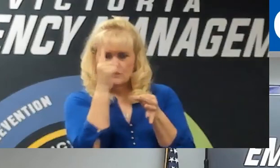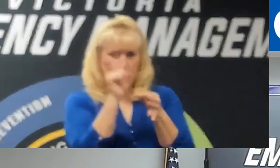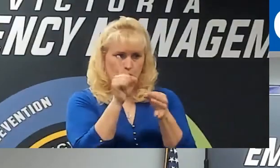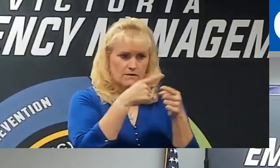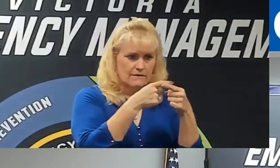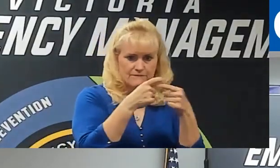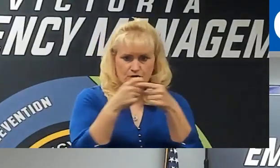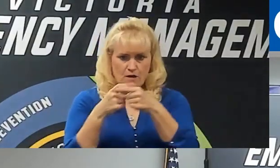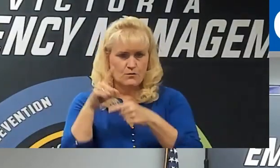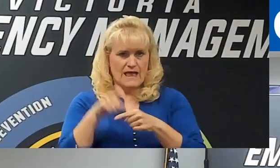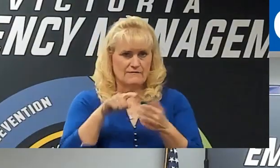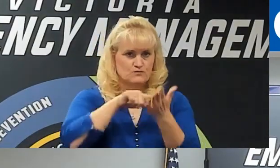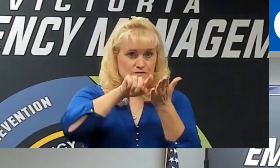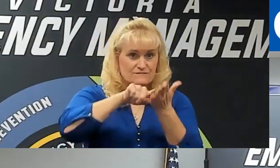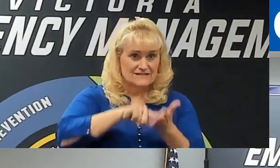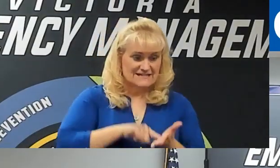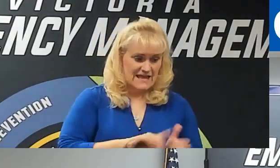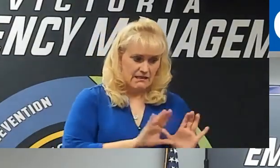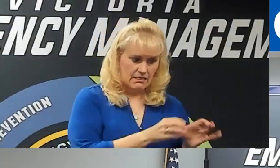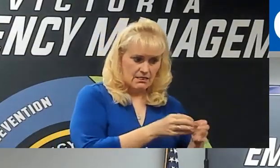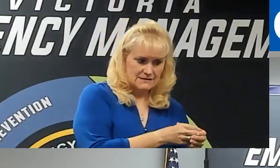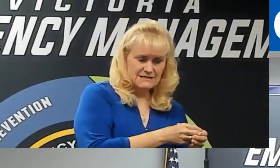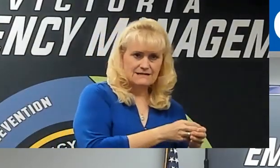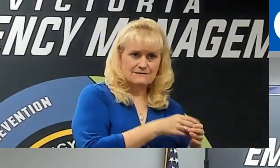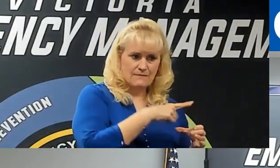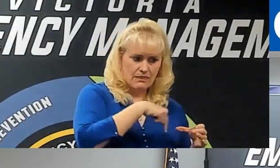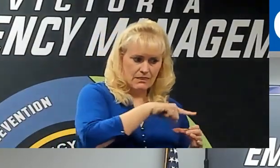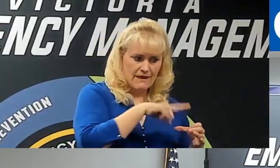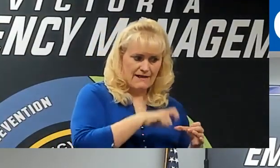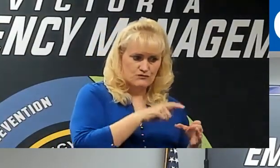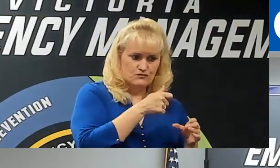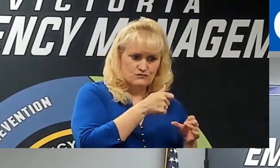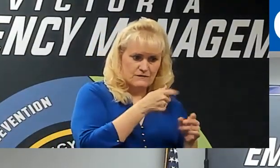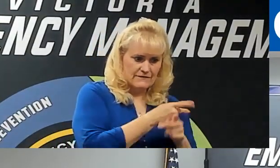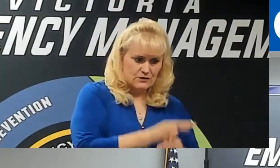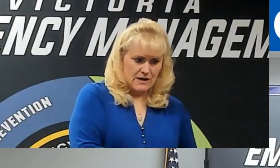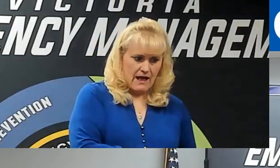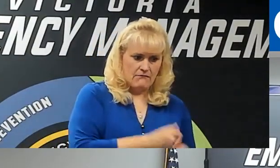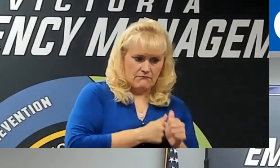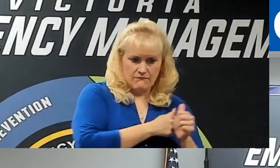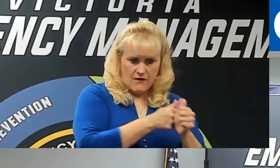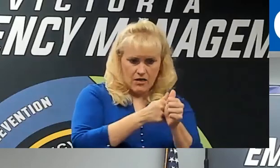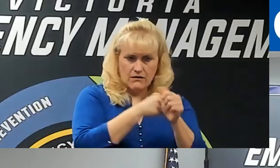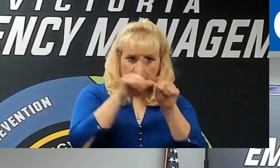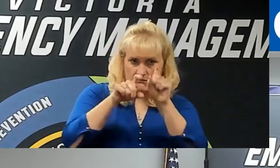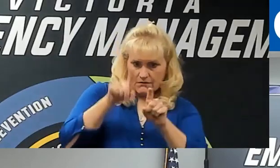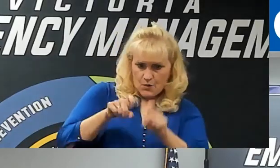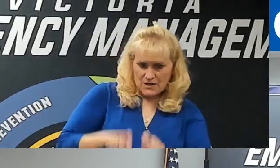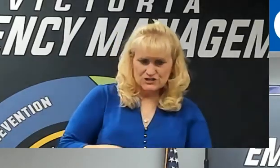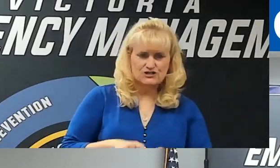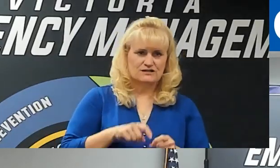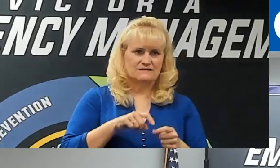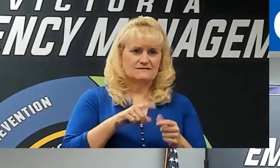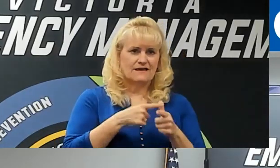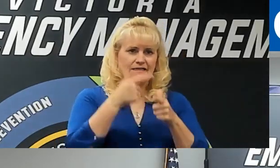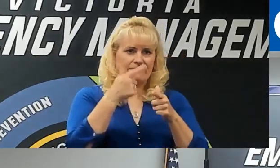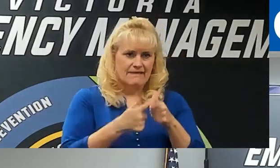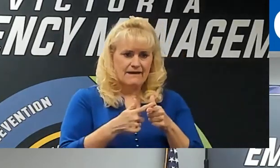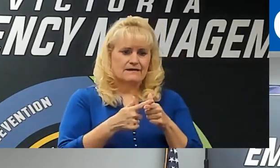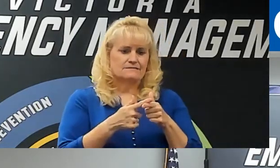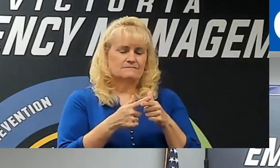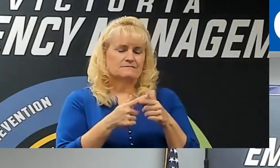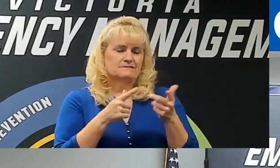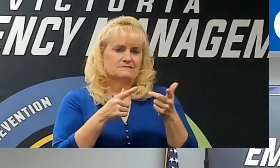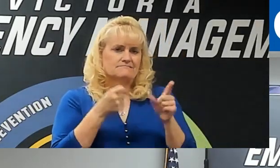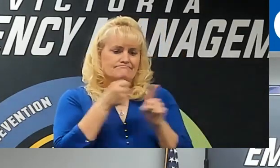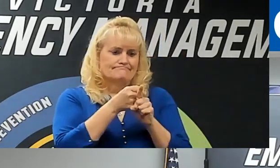of investigations by the EPI team to say, okay, there's some commonalities behind these cases, and that's what kind of leads to an outbreak determination at that time. We can link